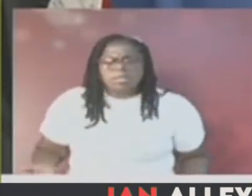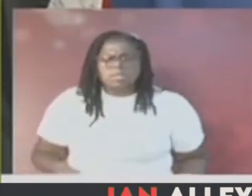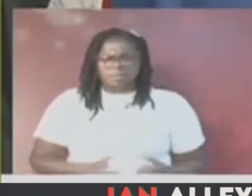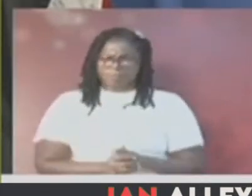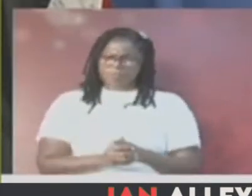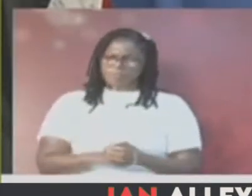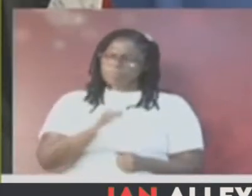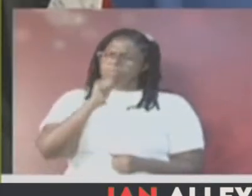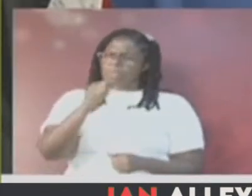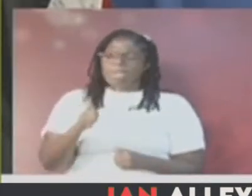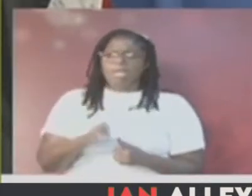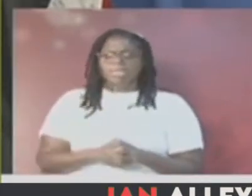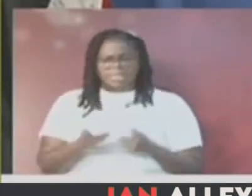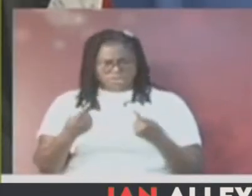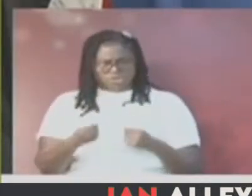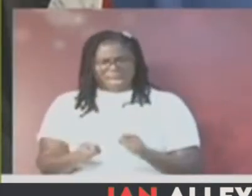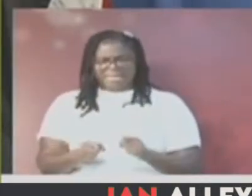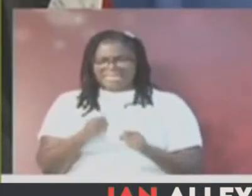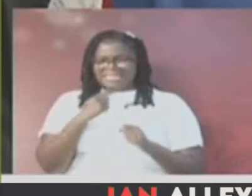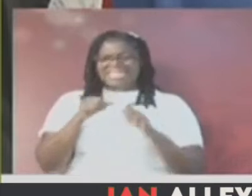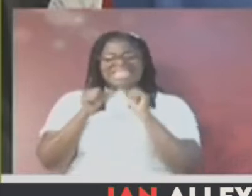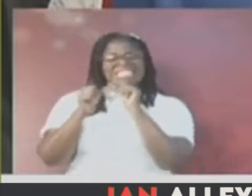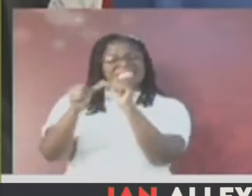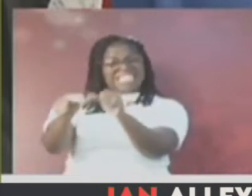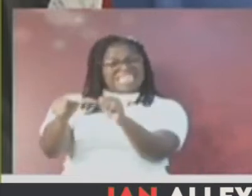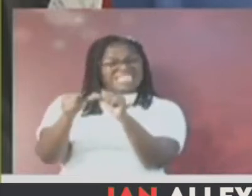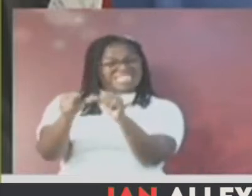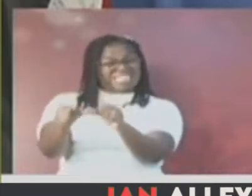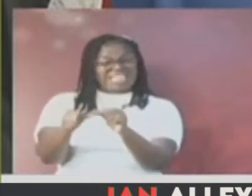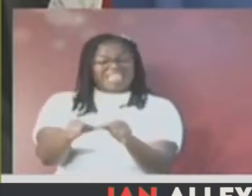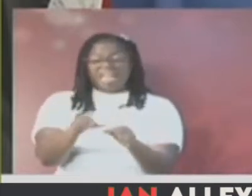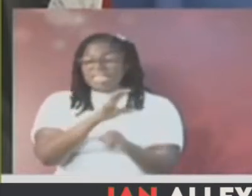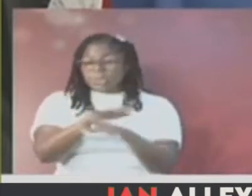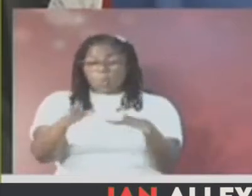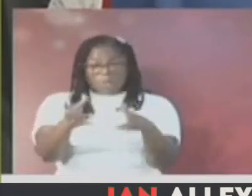to deal with the demands of a pandemic.